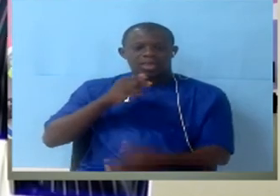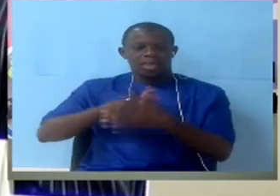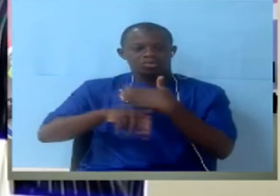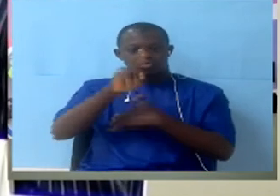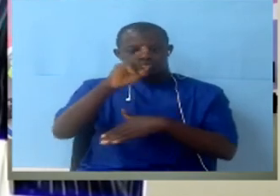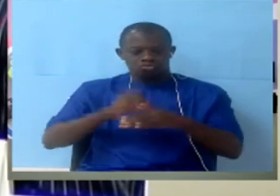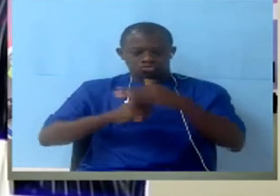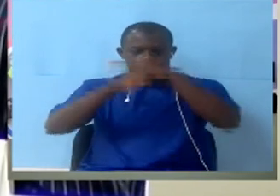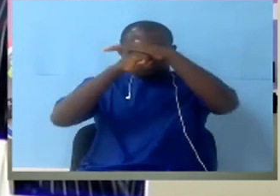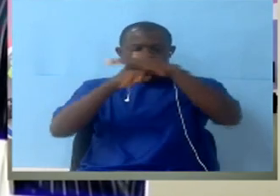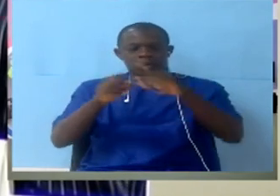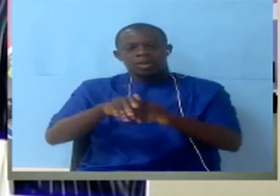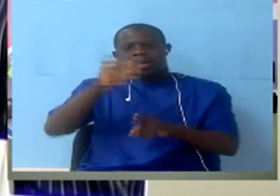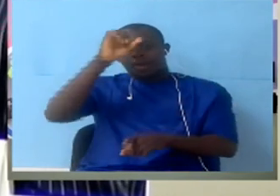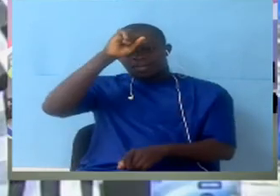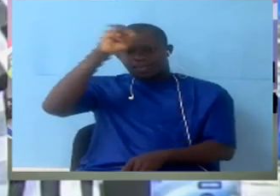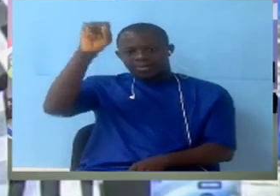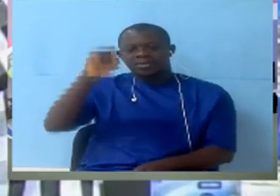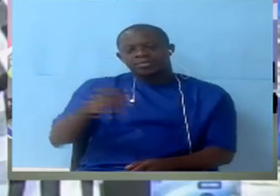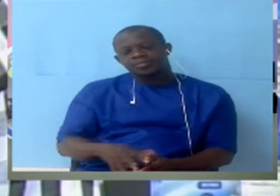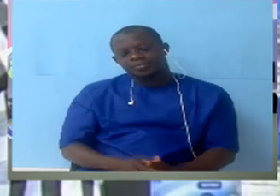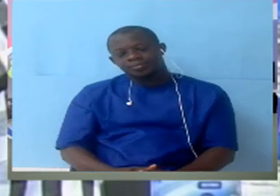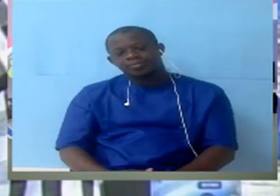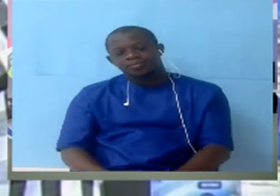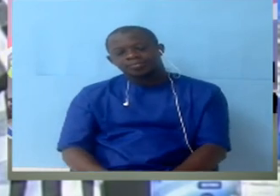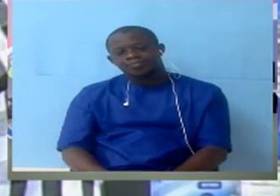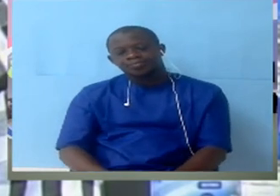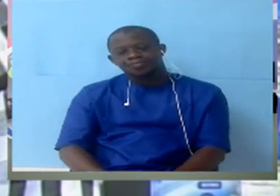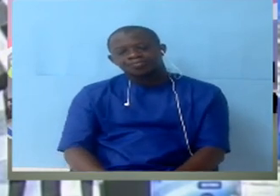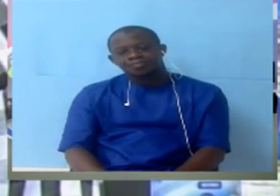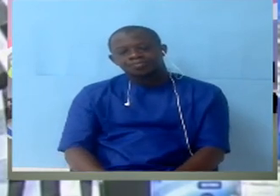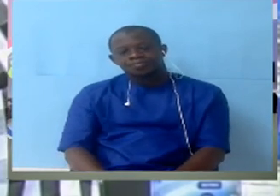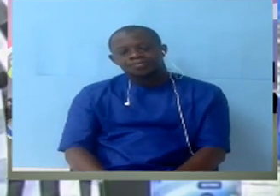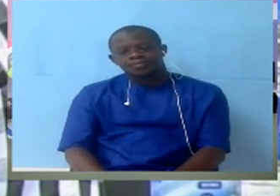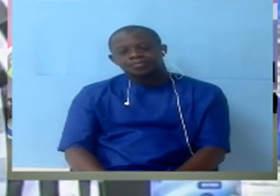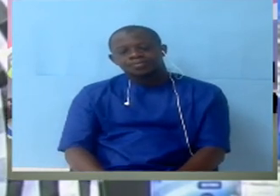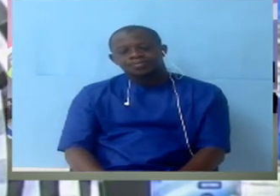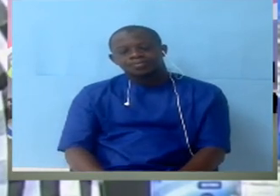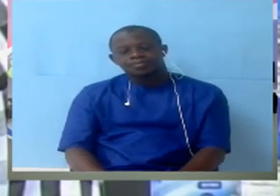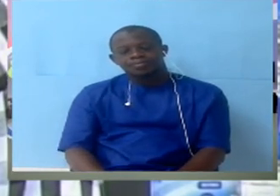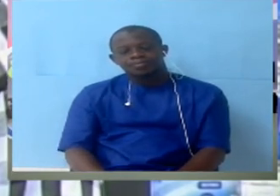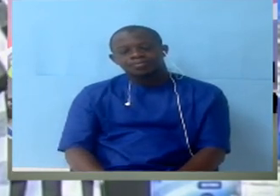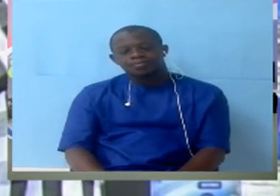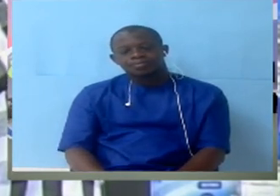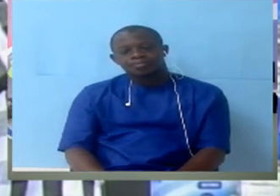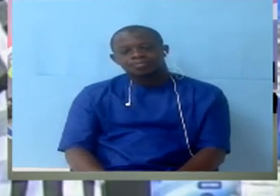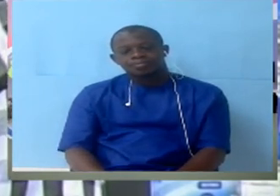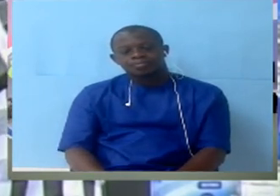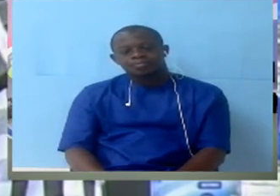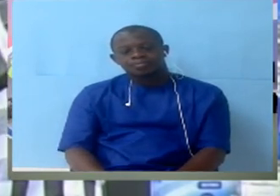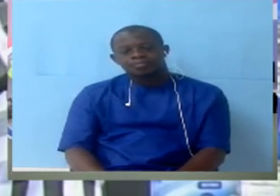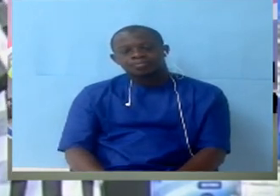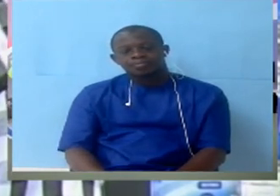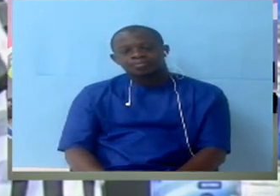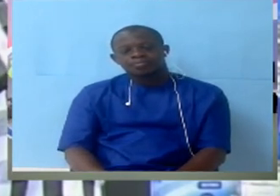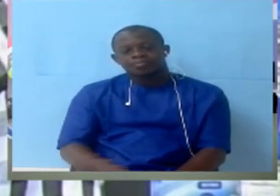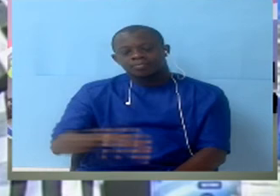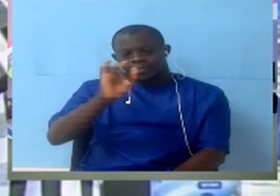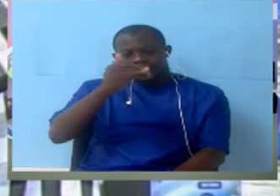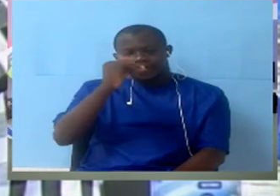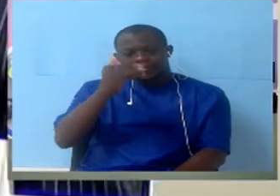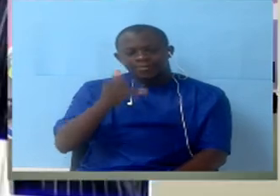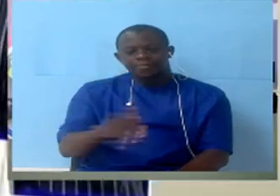loyalty. To the president. Amunda ko amanjiko soro re purila ila songo e waranto ila tilingo e banko nyaron ko e. Ha.